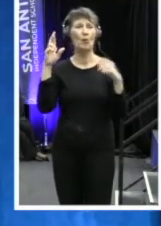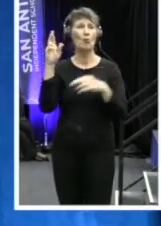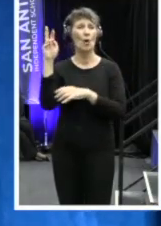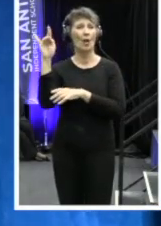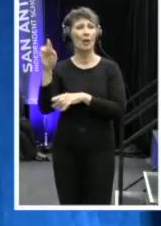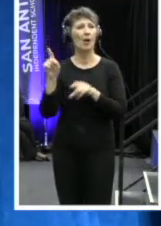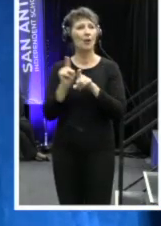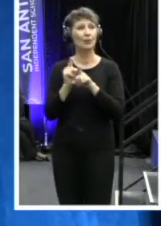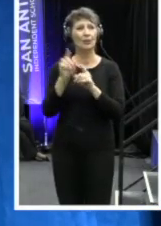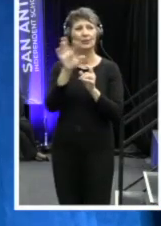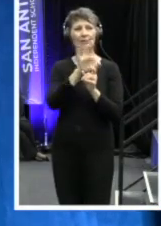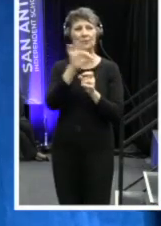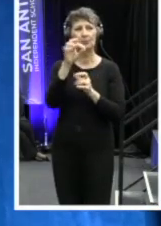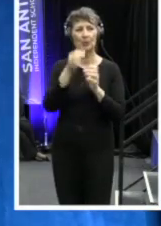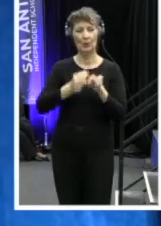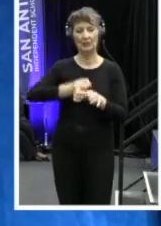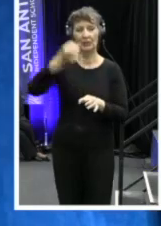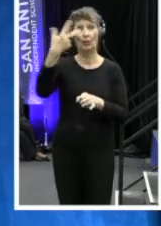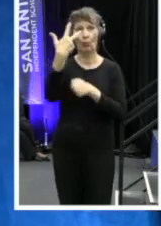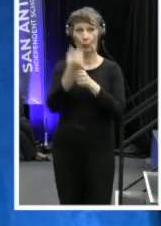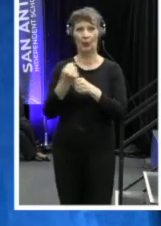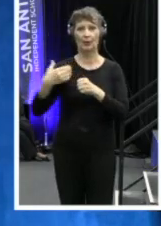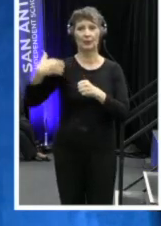stick 3 years in a row.